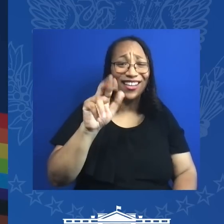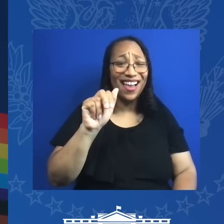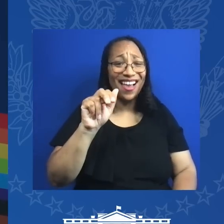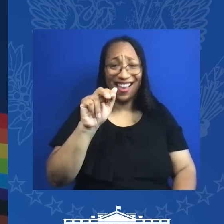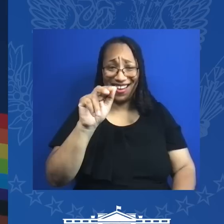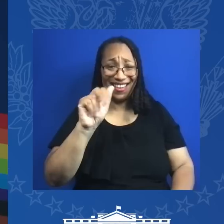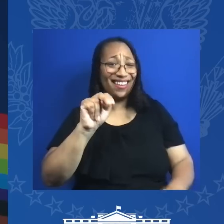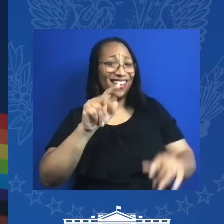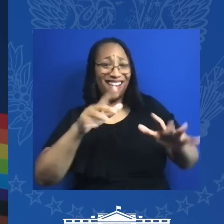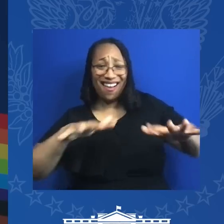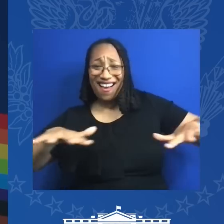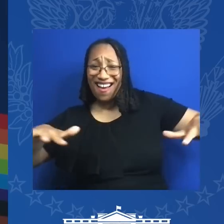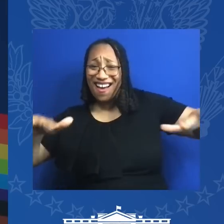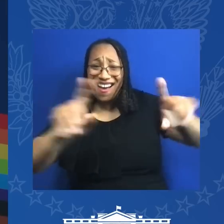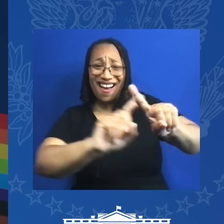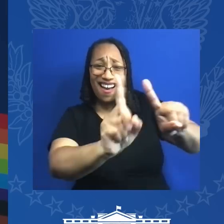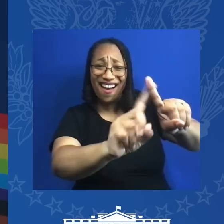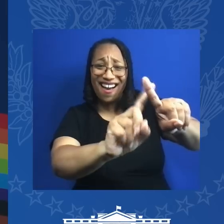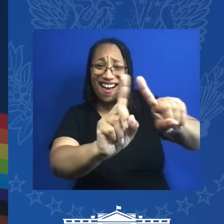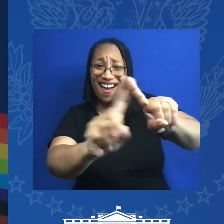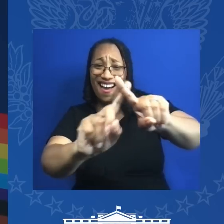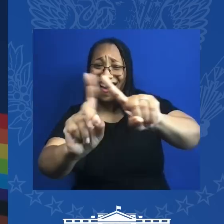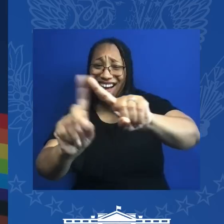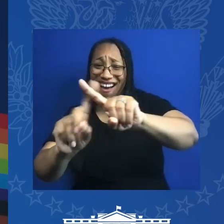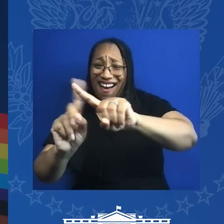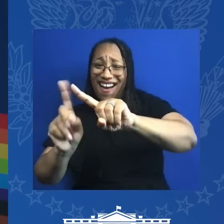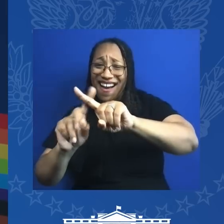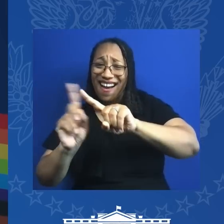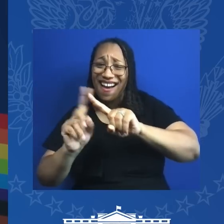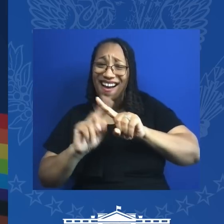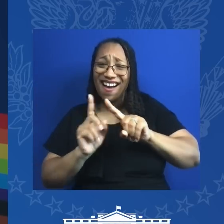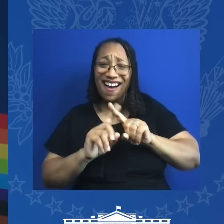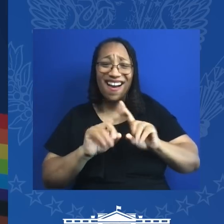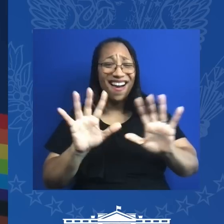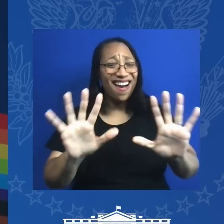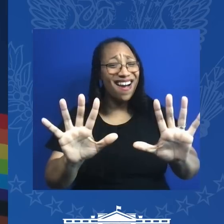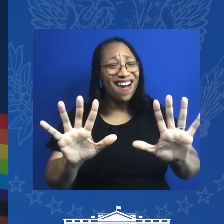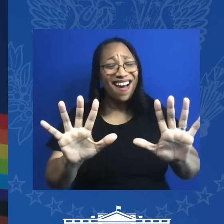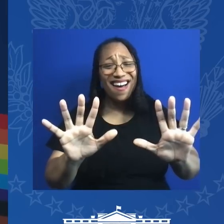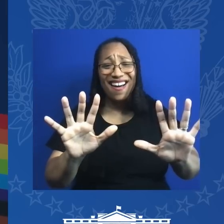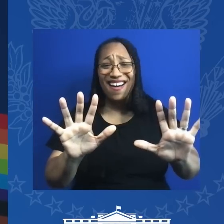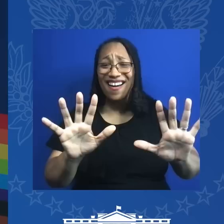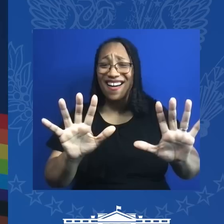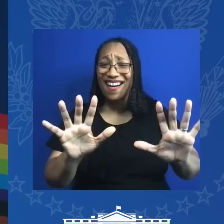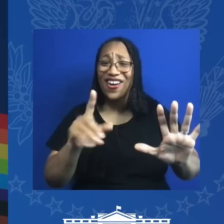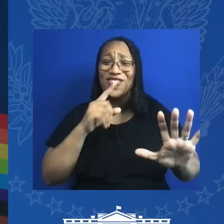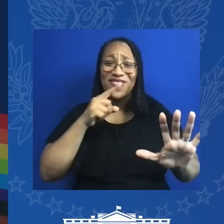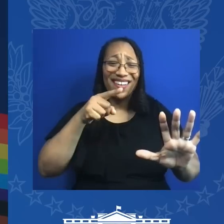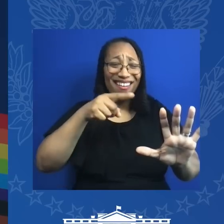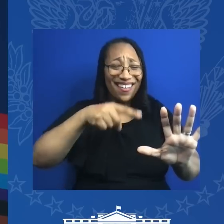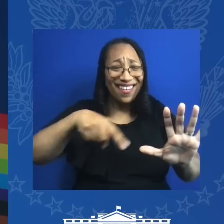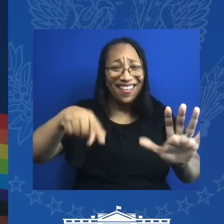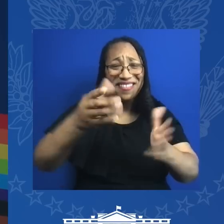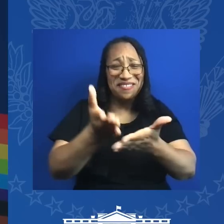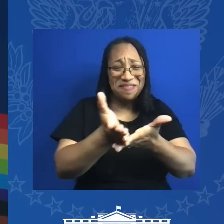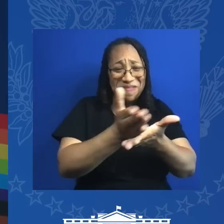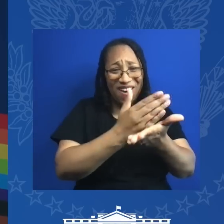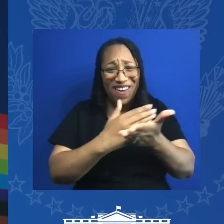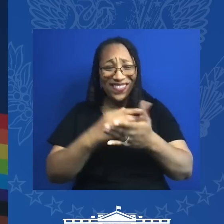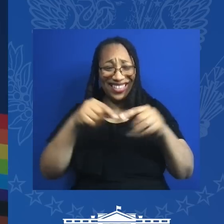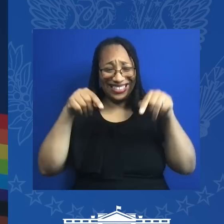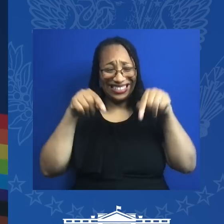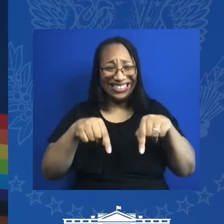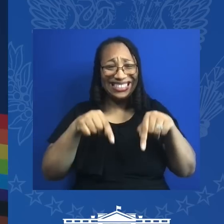As I said, I mean this, I swear to God. You're some of the most, you're some of the bravest and most inspiring people I've ever